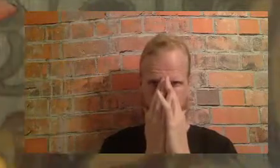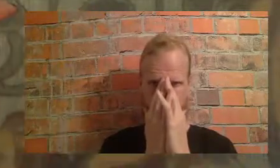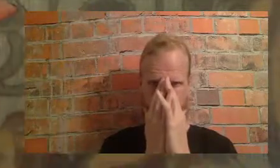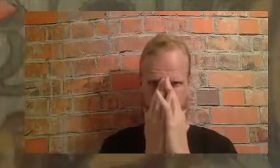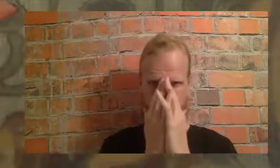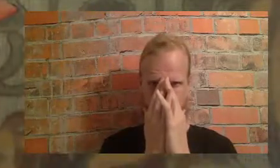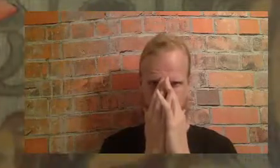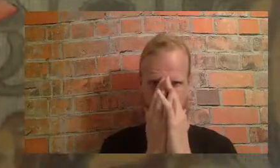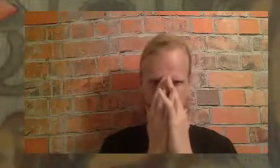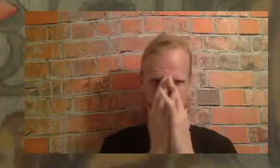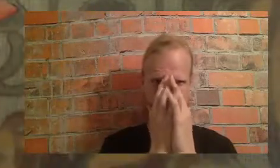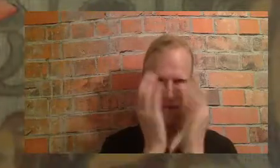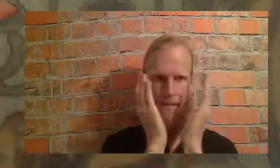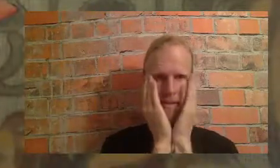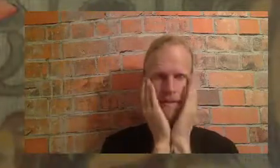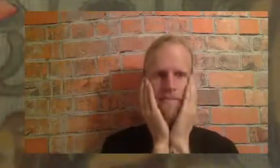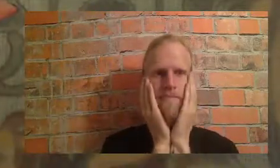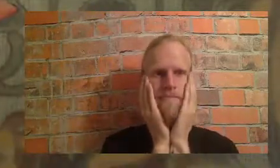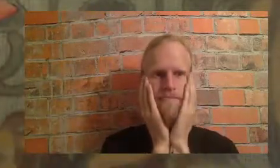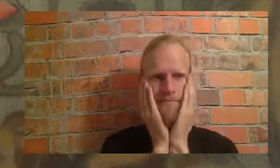And tapping the temple.